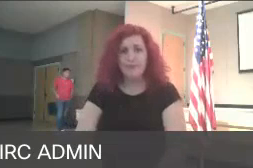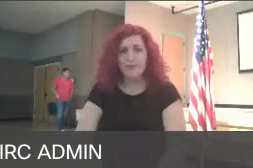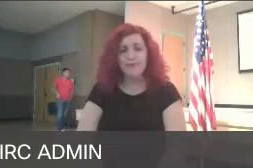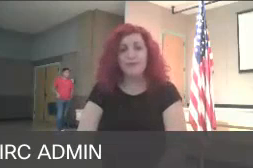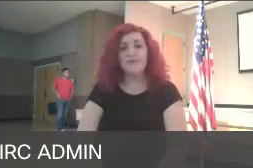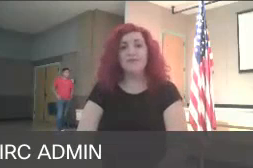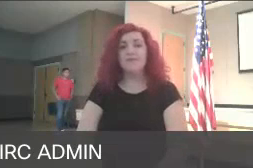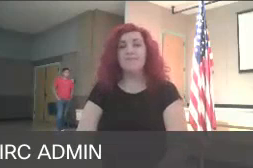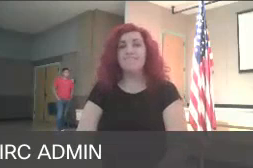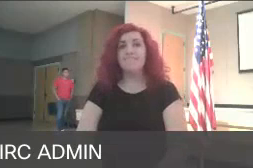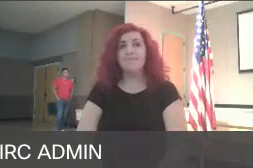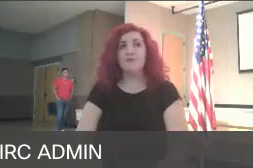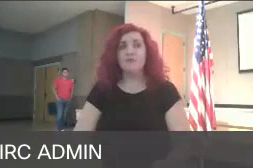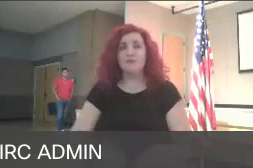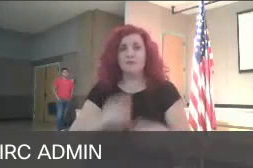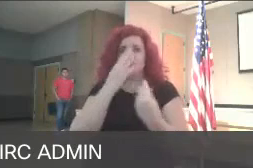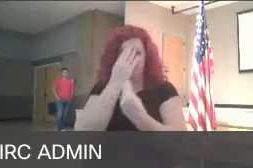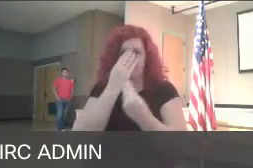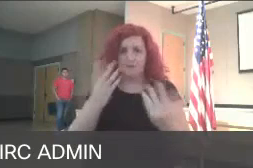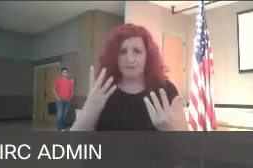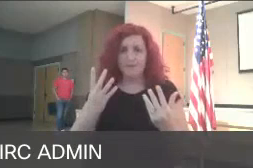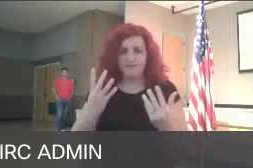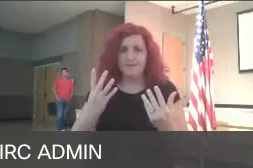And I can tell you that